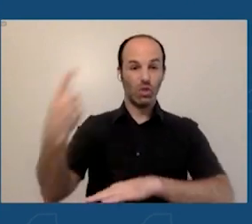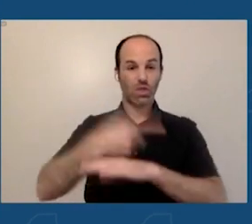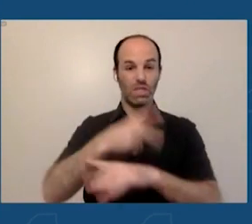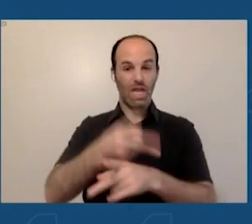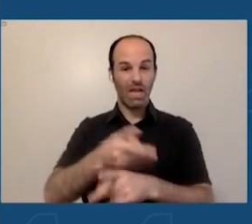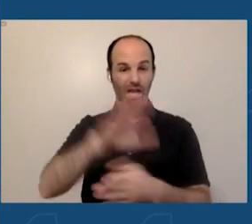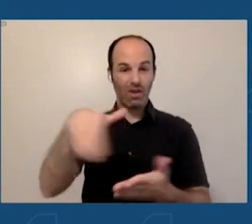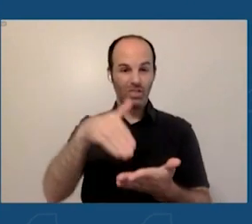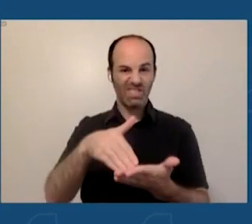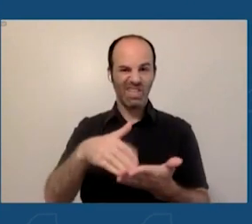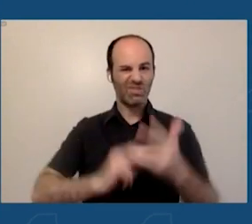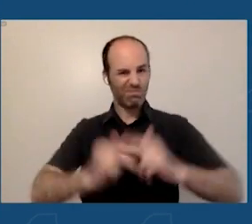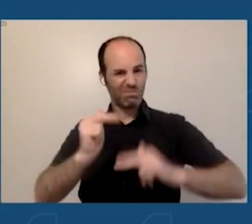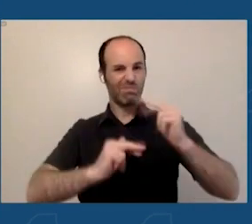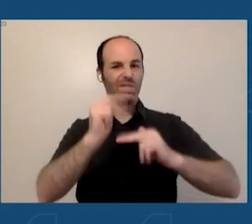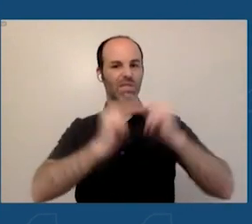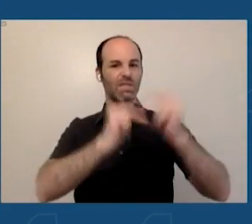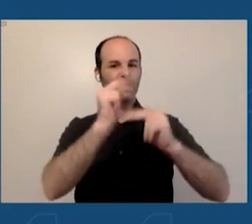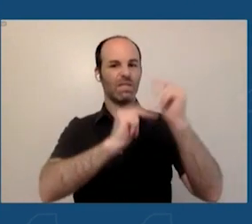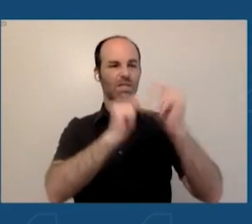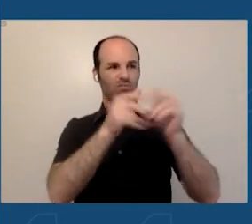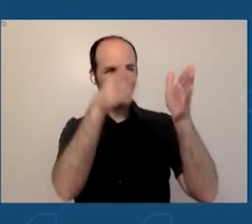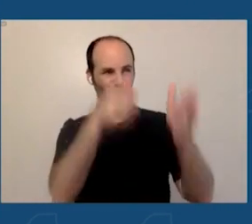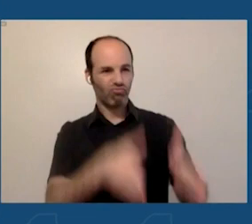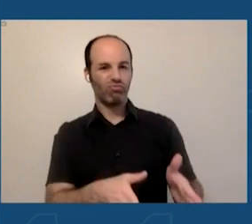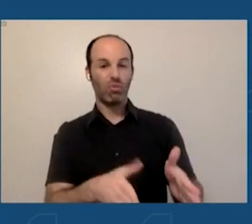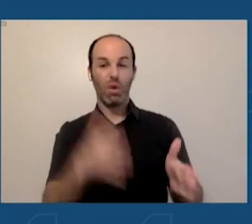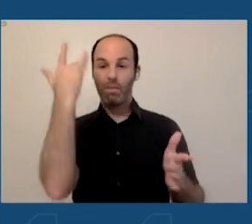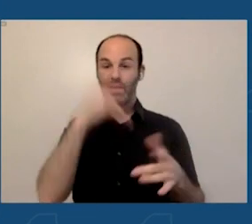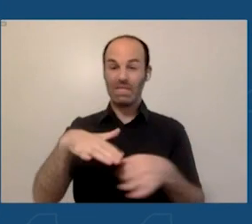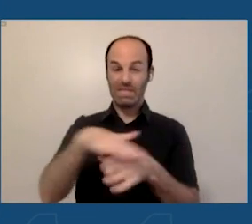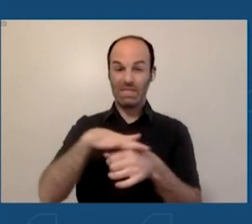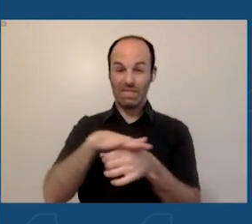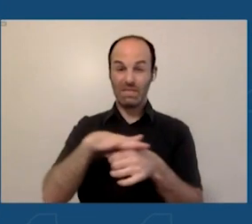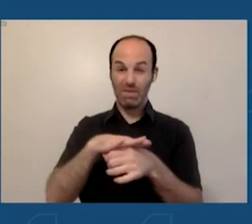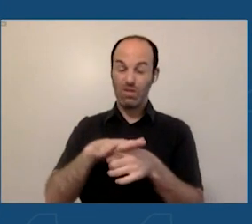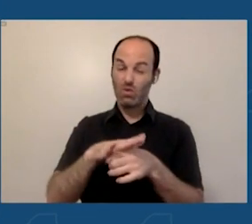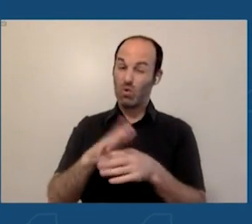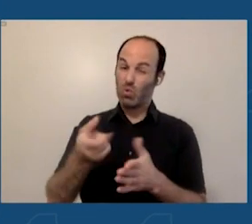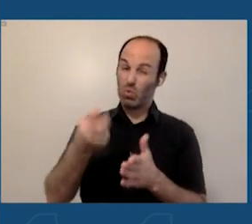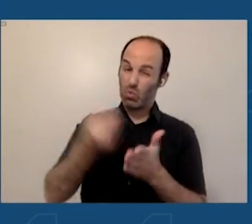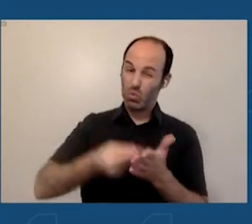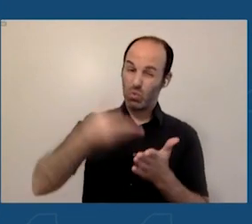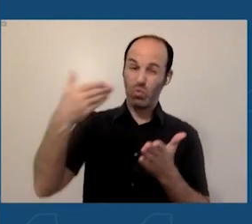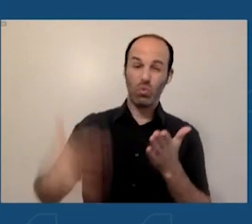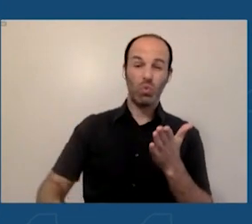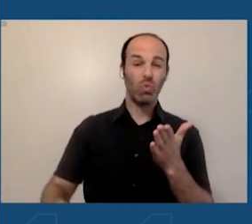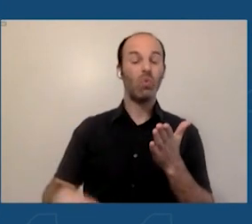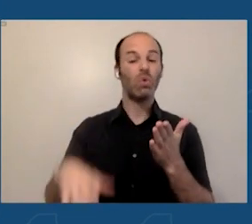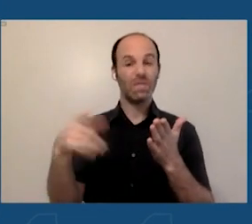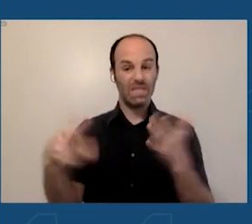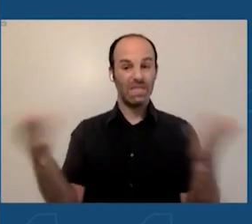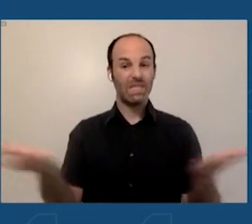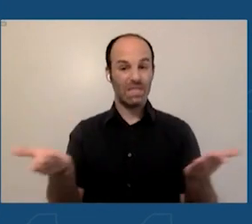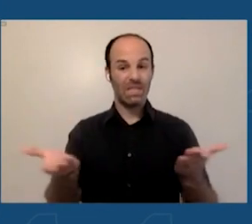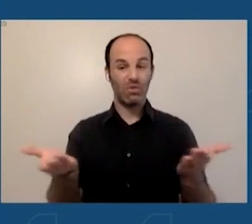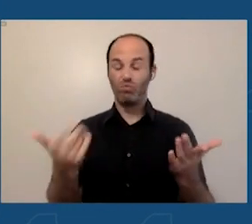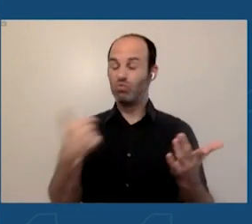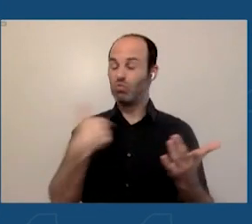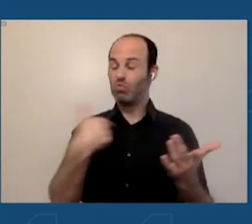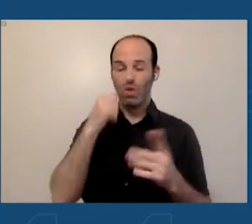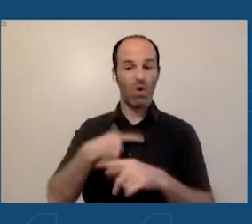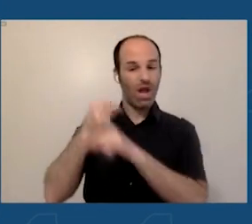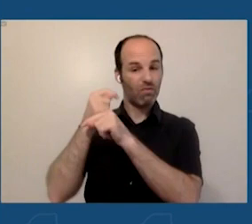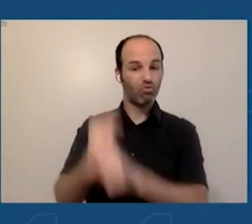mortar ones, because space is a premium here in Washington Heights. So we don't have the traditional one for